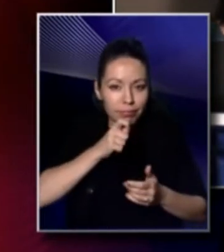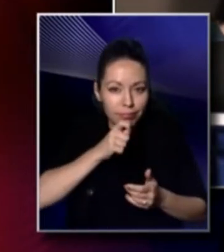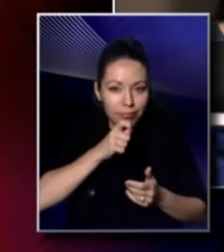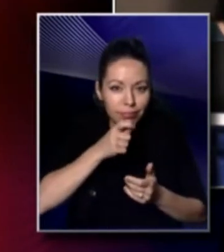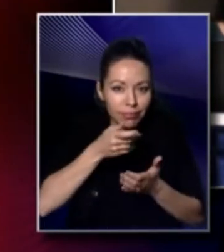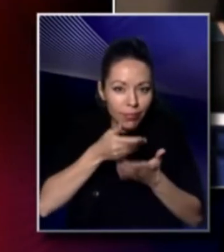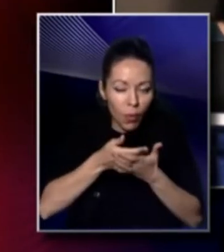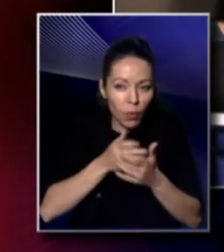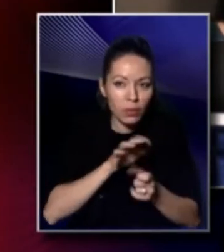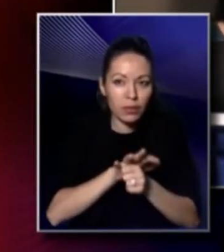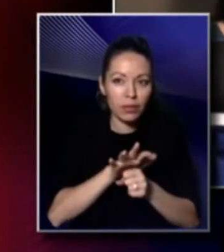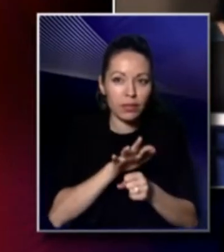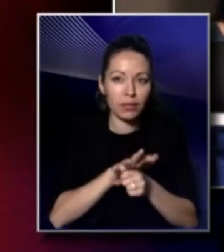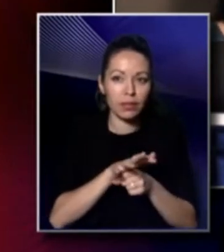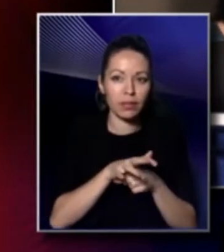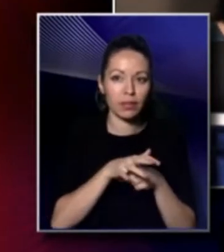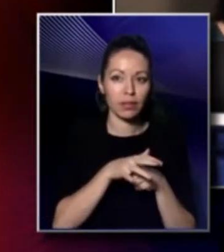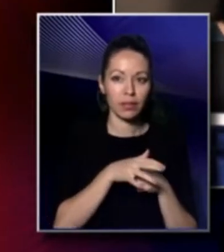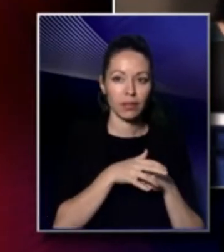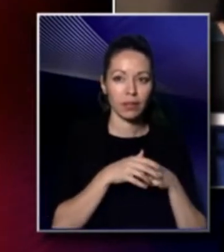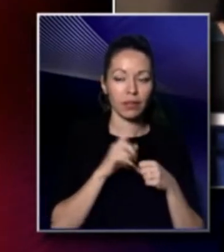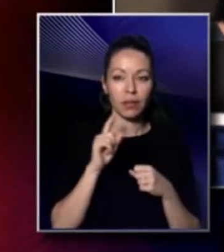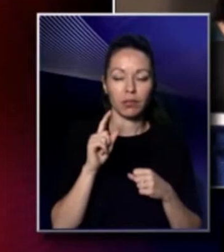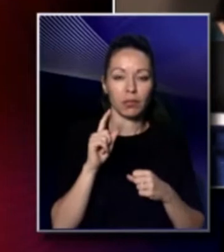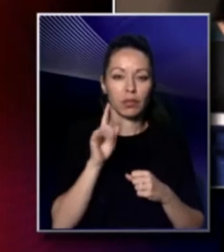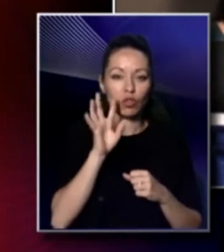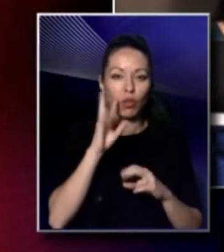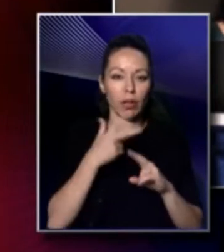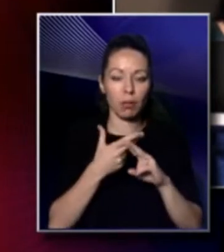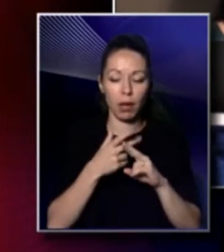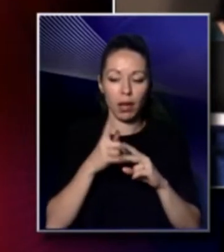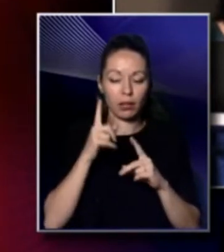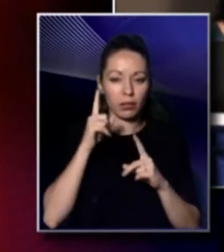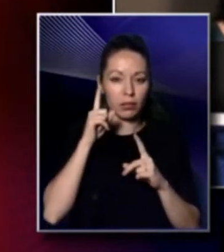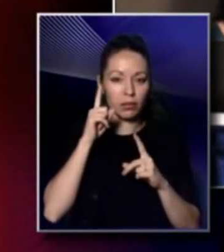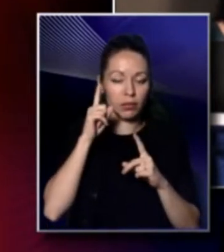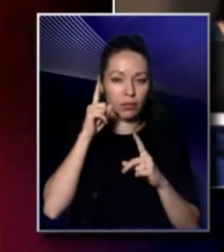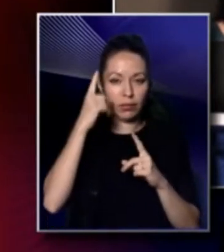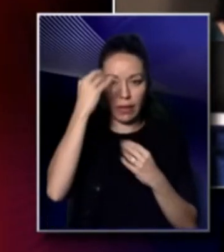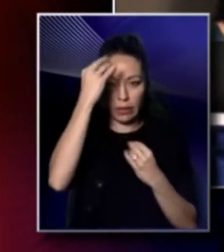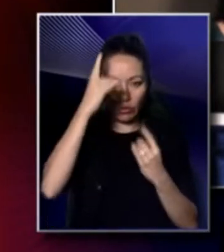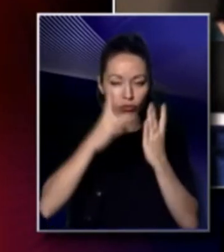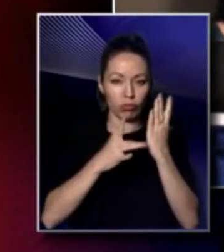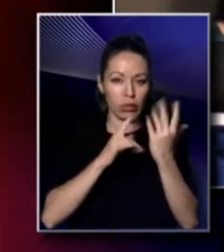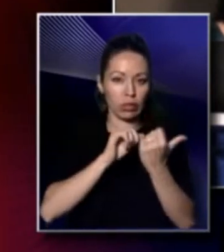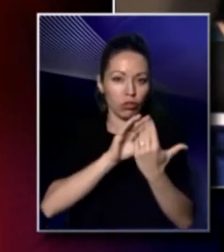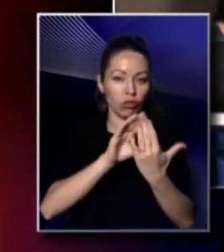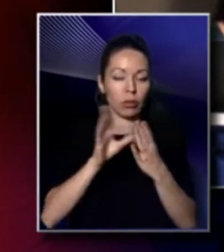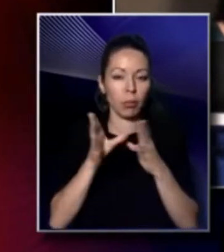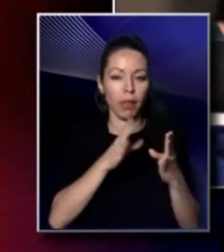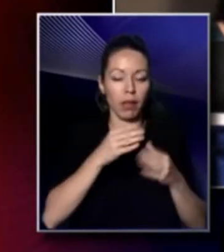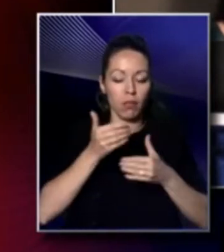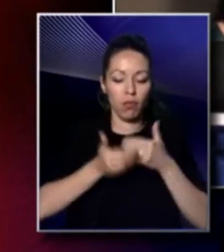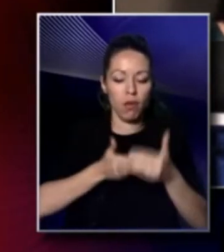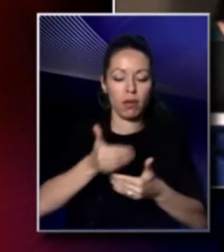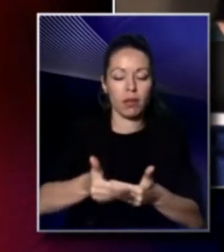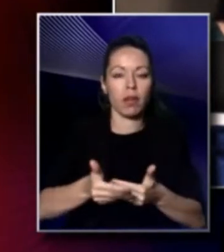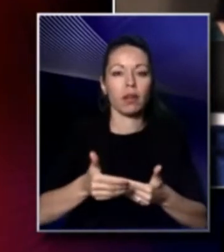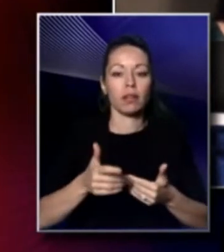microphone. I was just talking about the strategic planning process, and we're now working